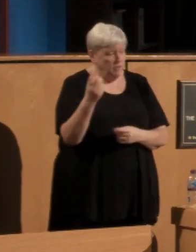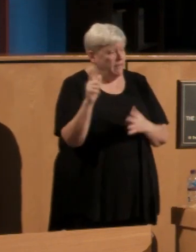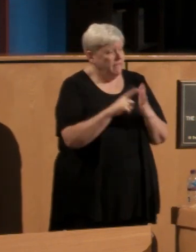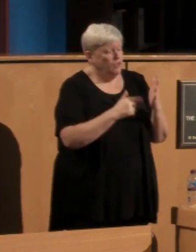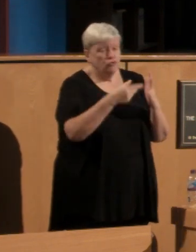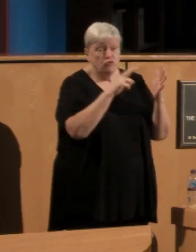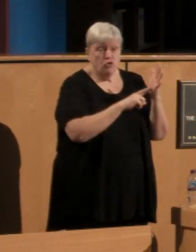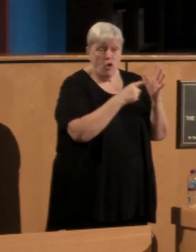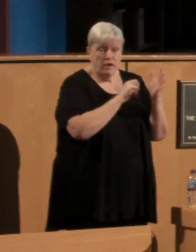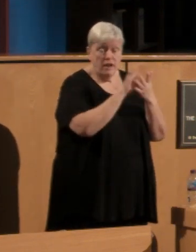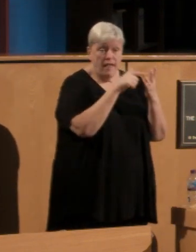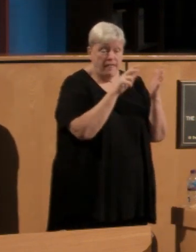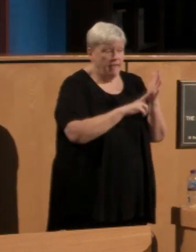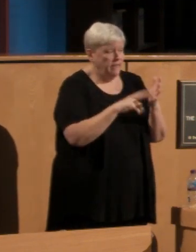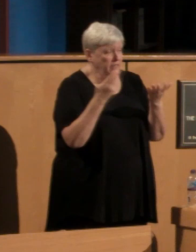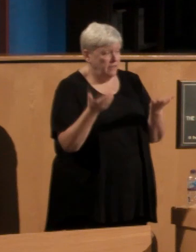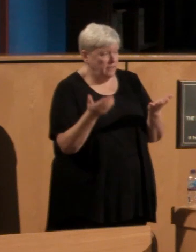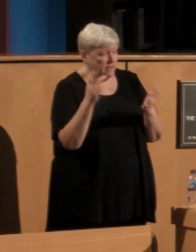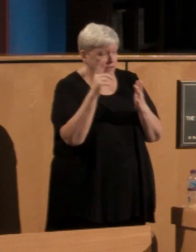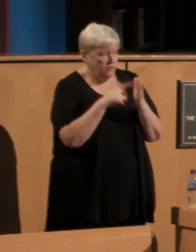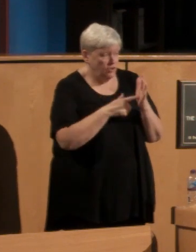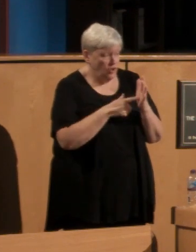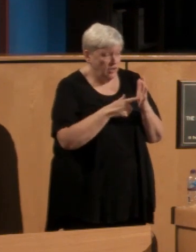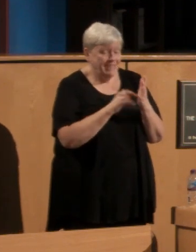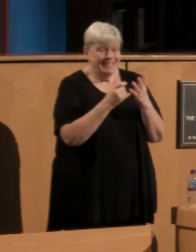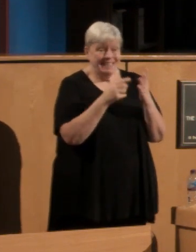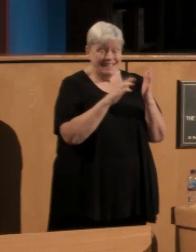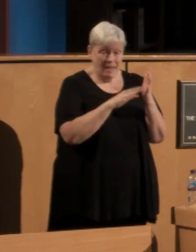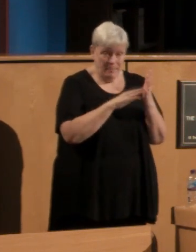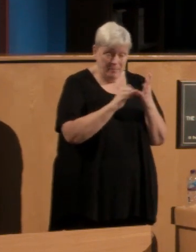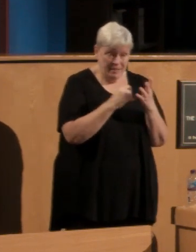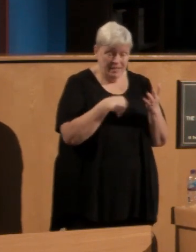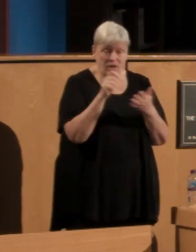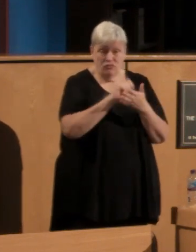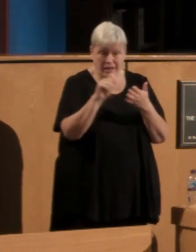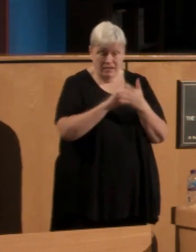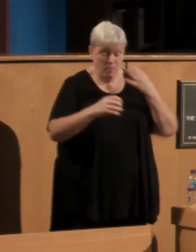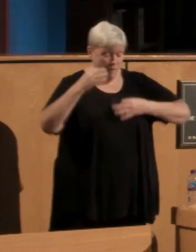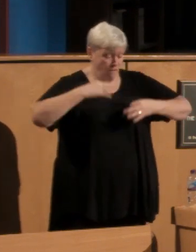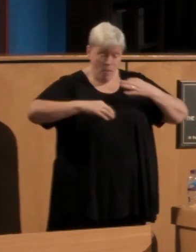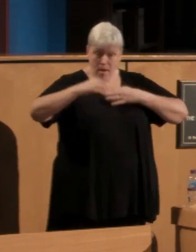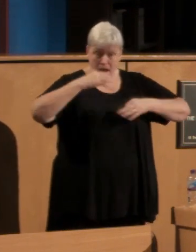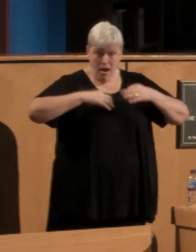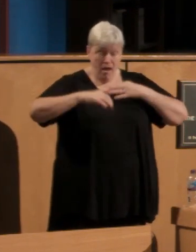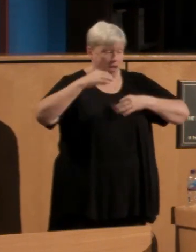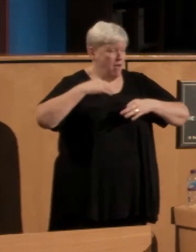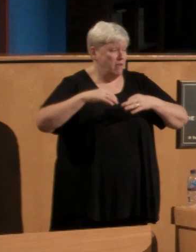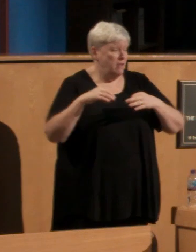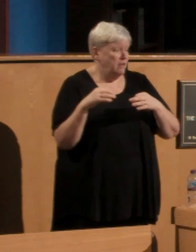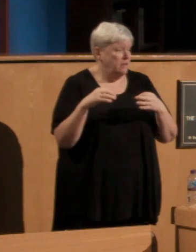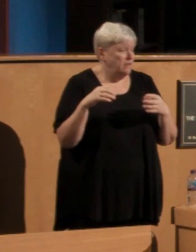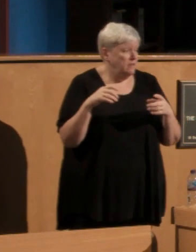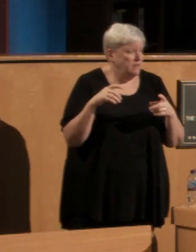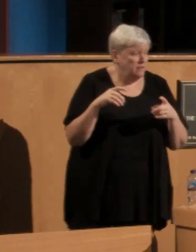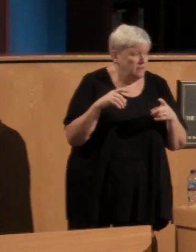go first. Hi, I'm Jonny Sims. I'm a writer and performer. Most notably